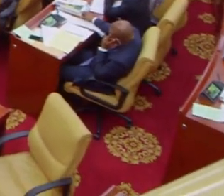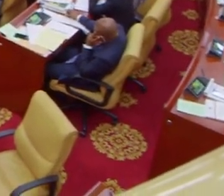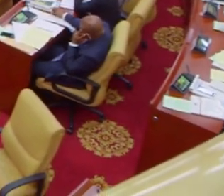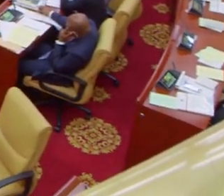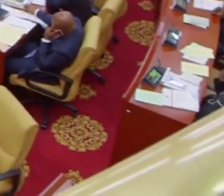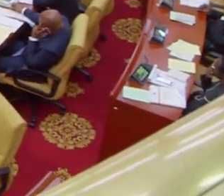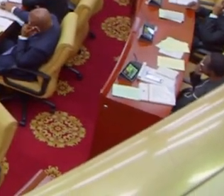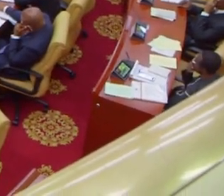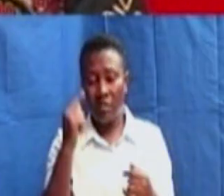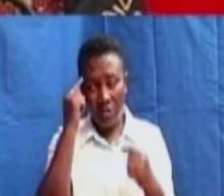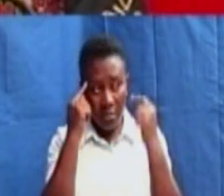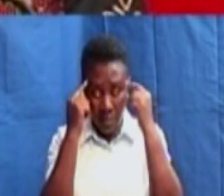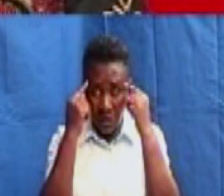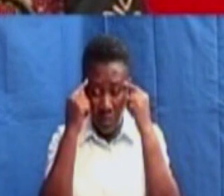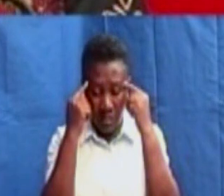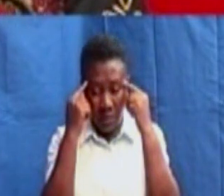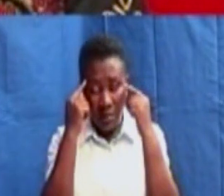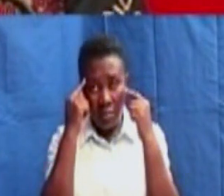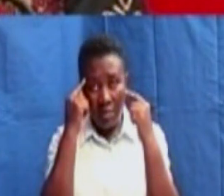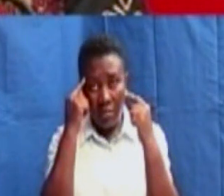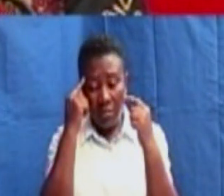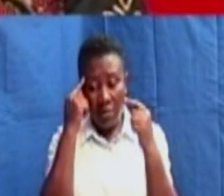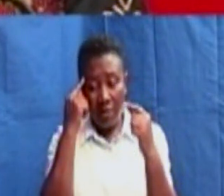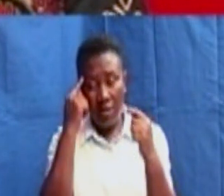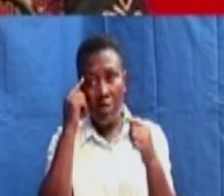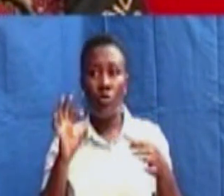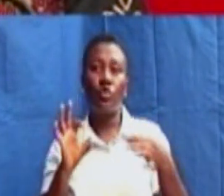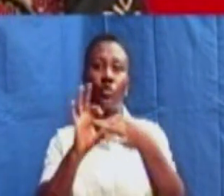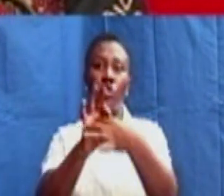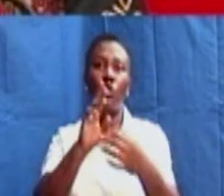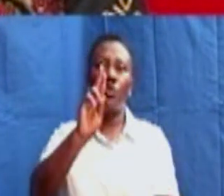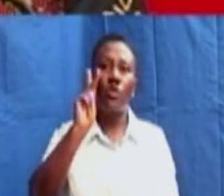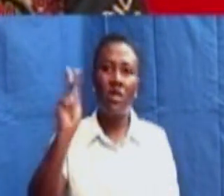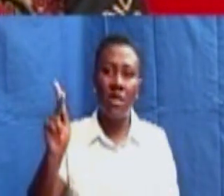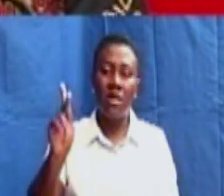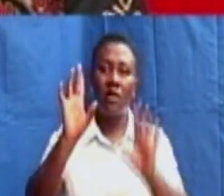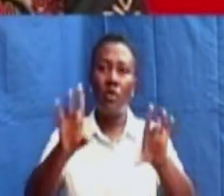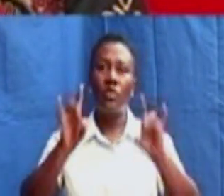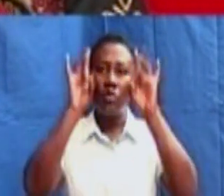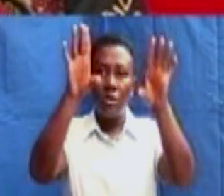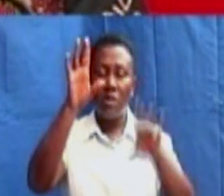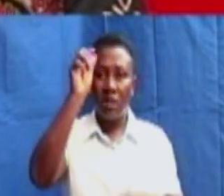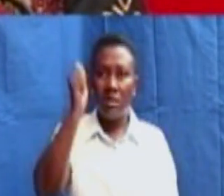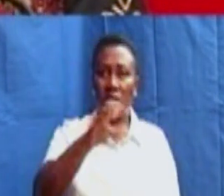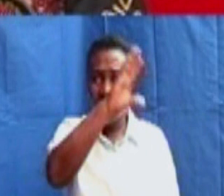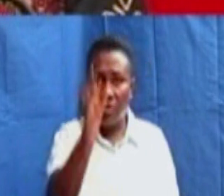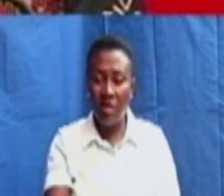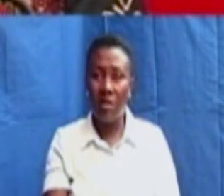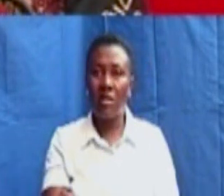I think we should be pleased to join sister parliaments of the UK, New Zealand, Australia, South Africa, and Zimbabwe